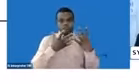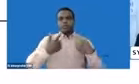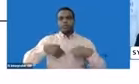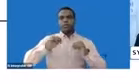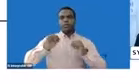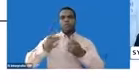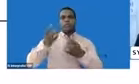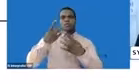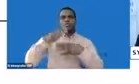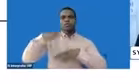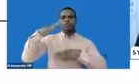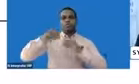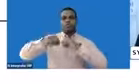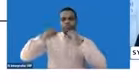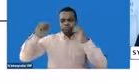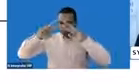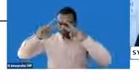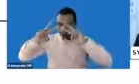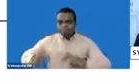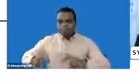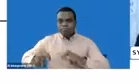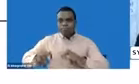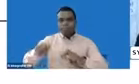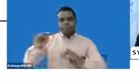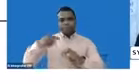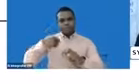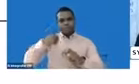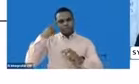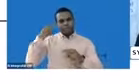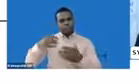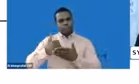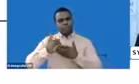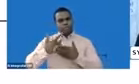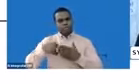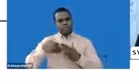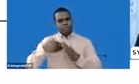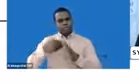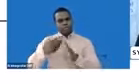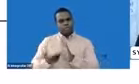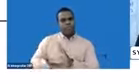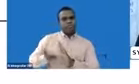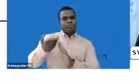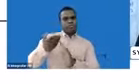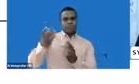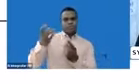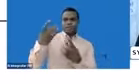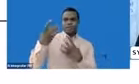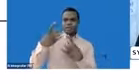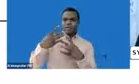not sufficient for dealing with this topic,